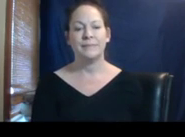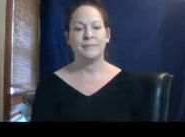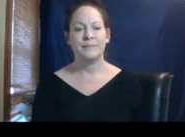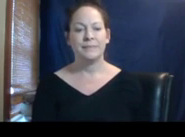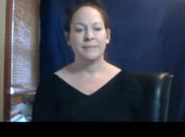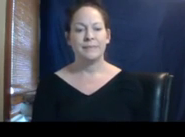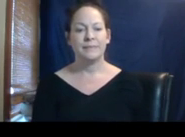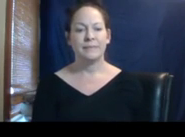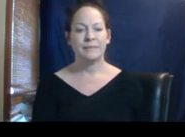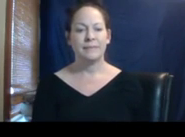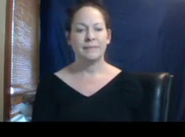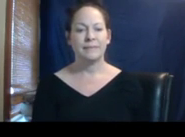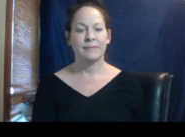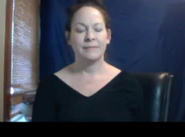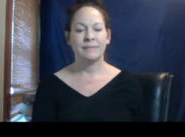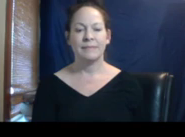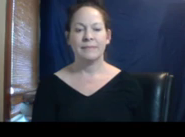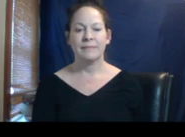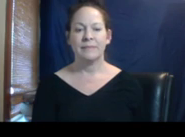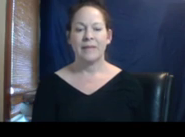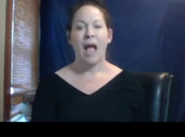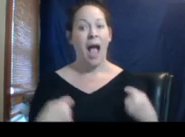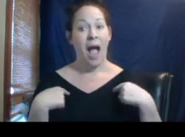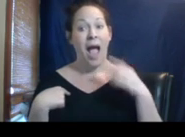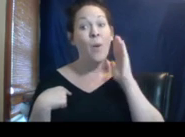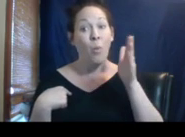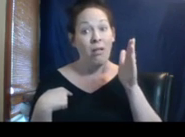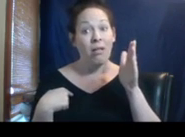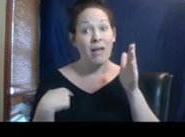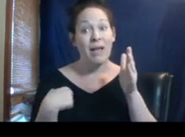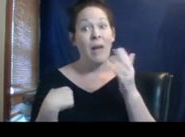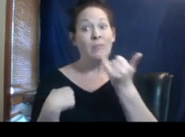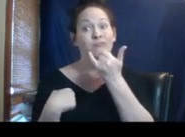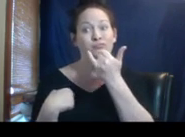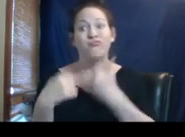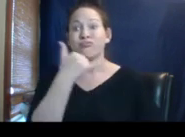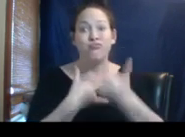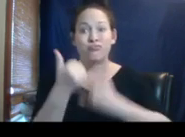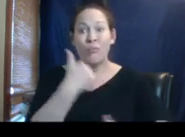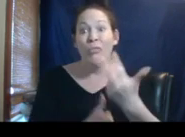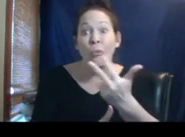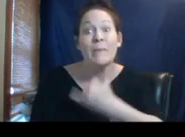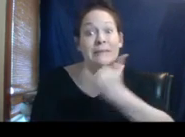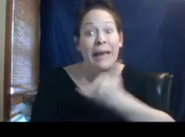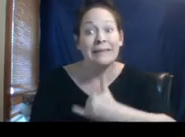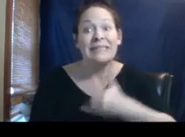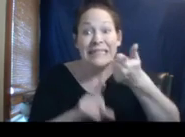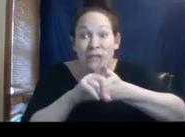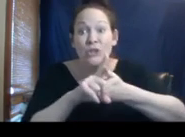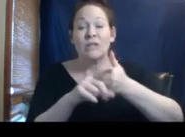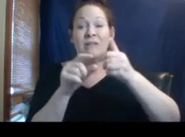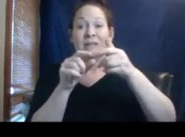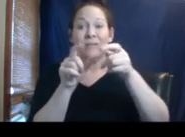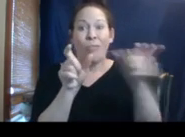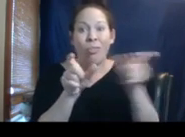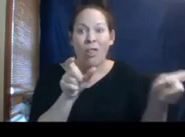It has some sign issues, so expect me to make at least 3 mistakes. I am sorry today. I really need a